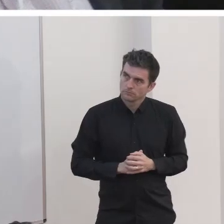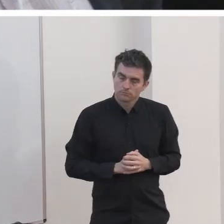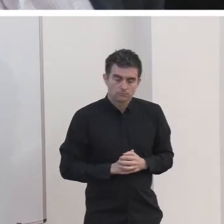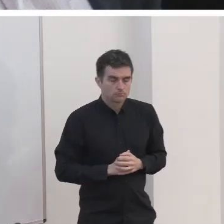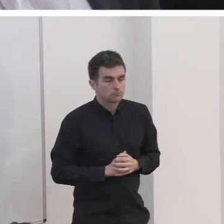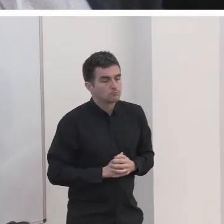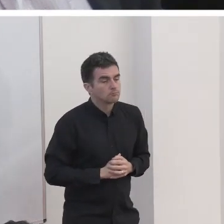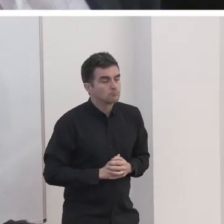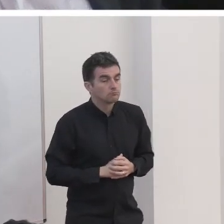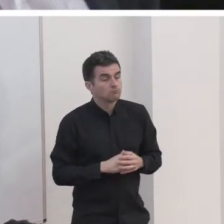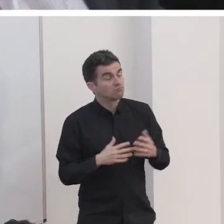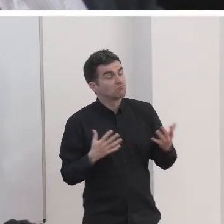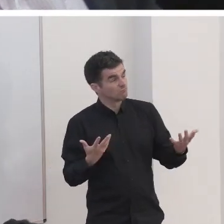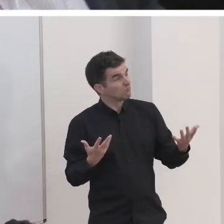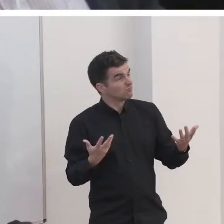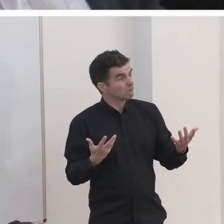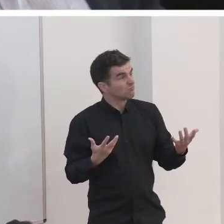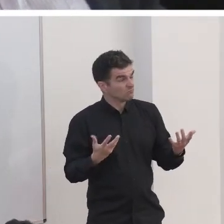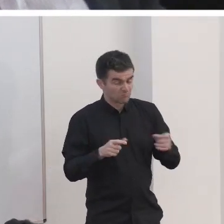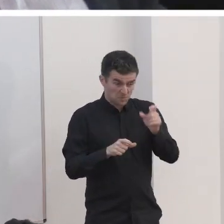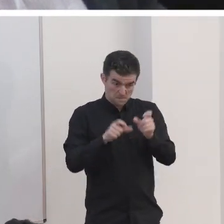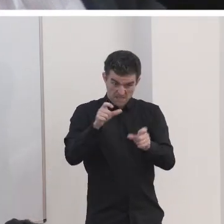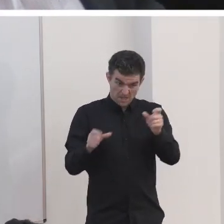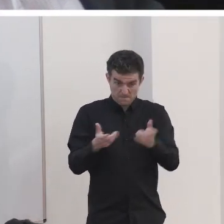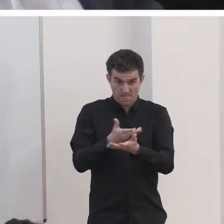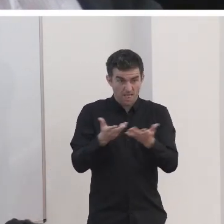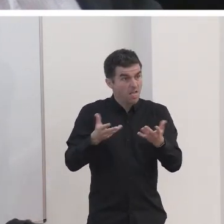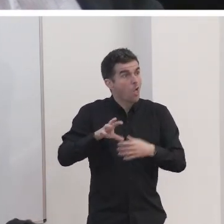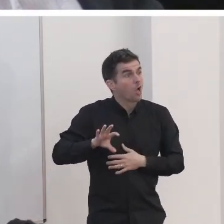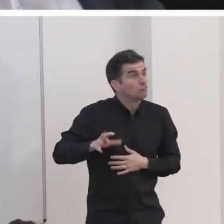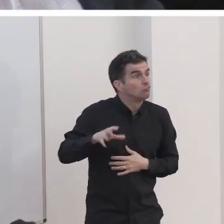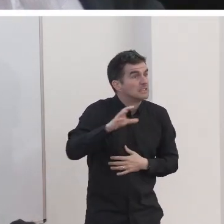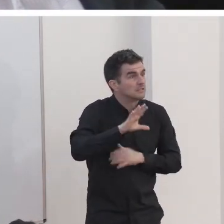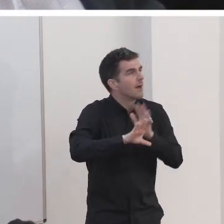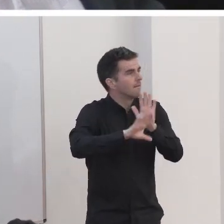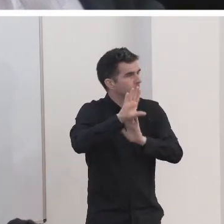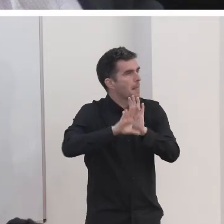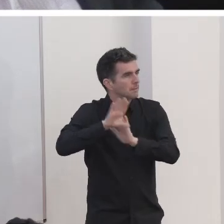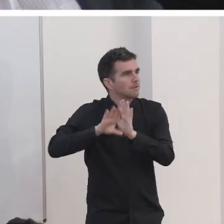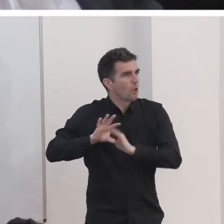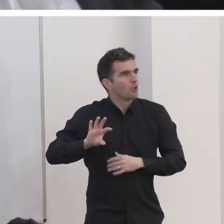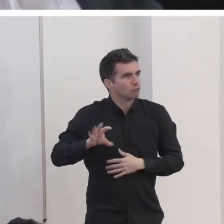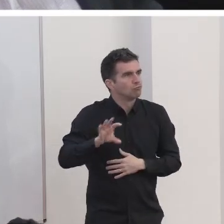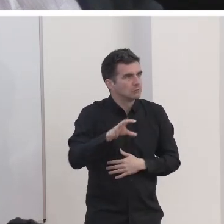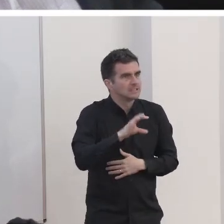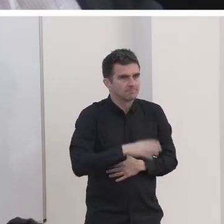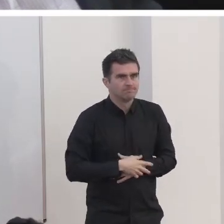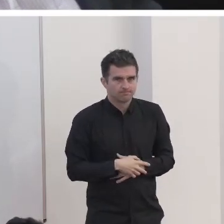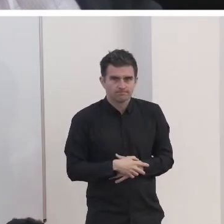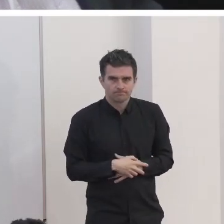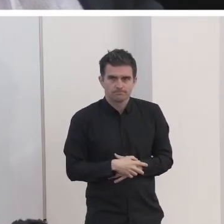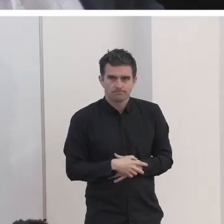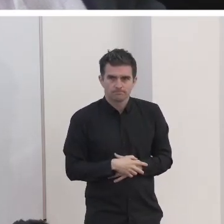over you. But when it comes to like Sierra Leone and persons with disability, we started